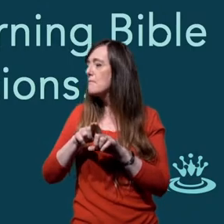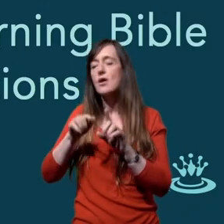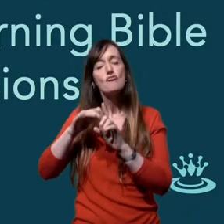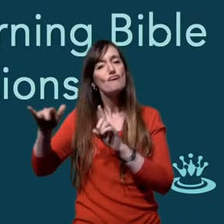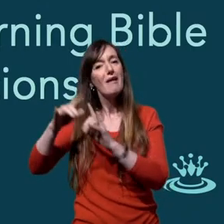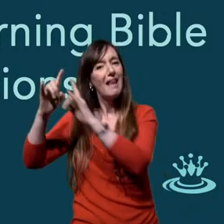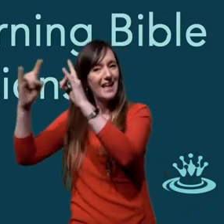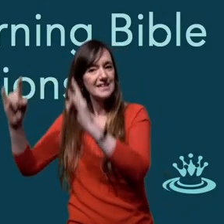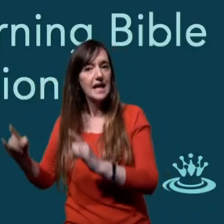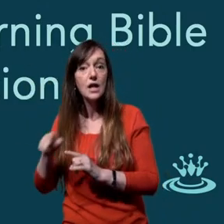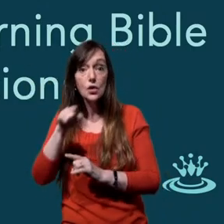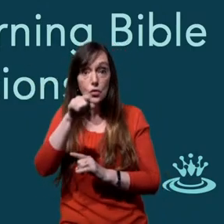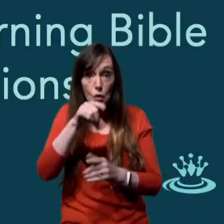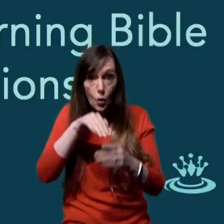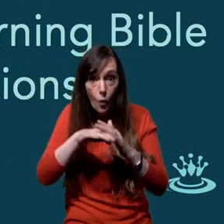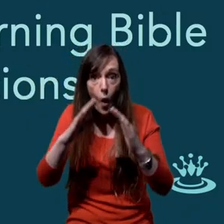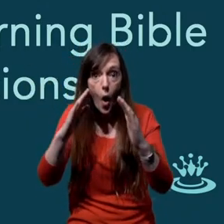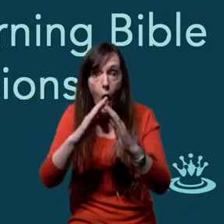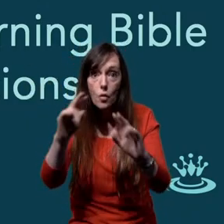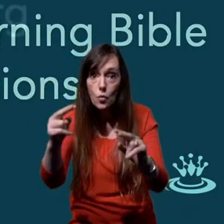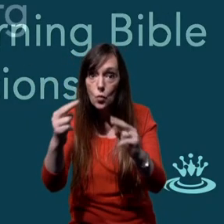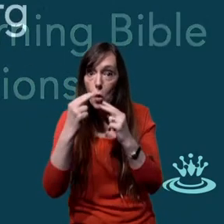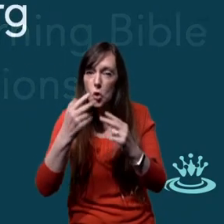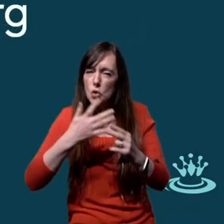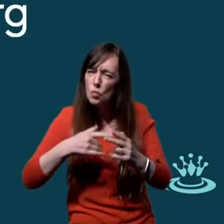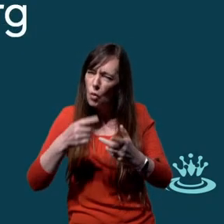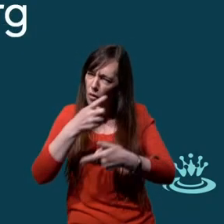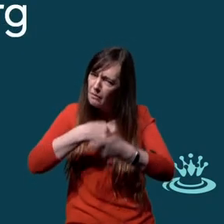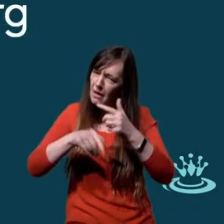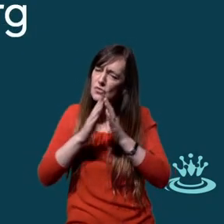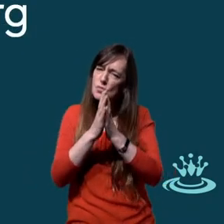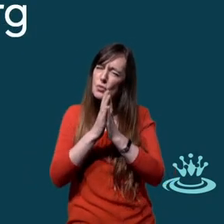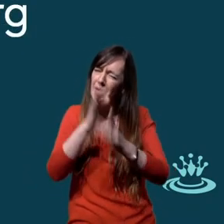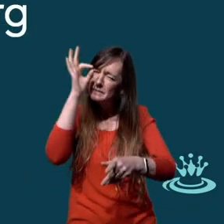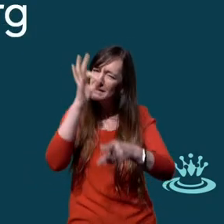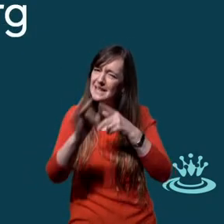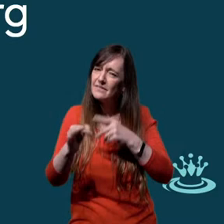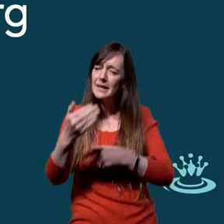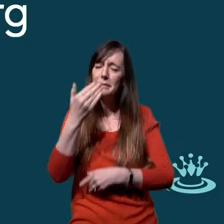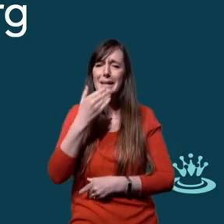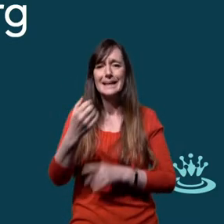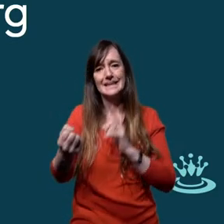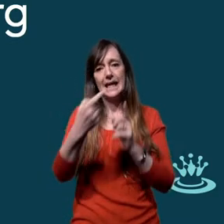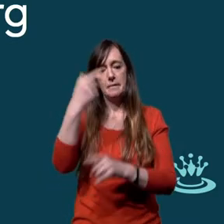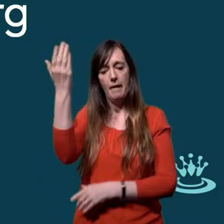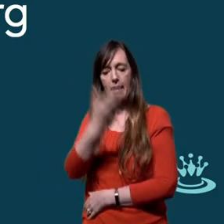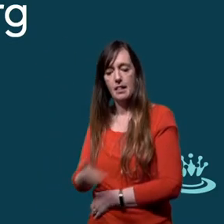if you're at home and you would like us to pray for something specifically, please do email us in at